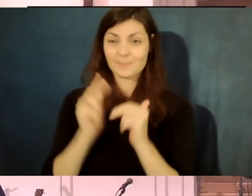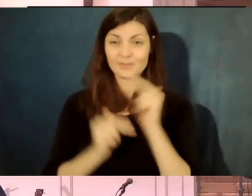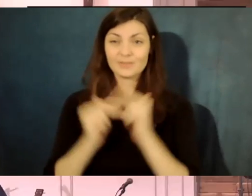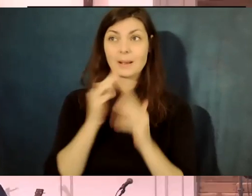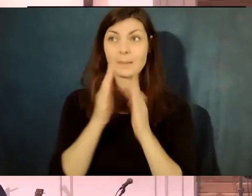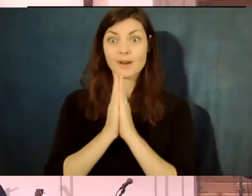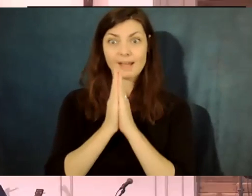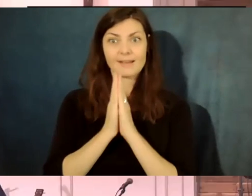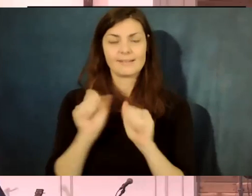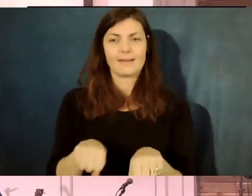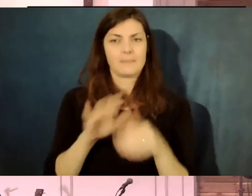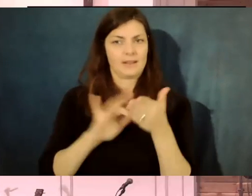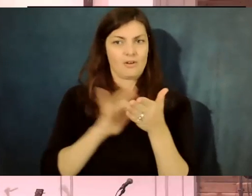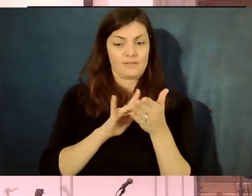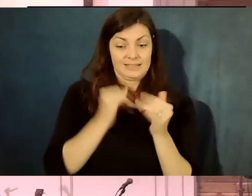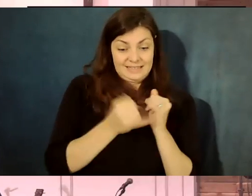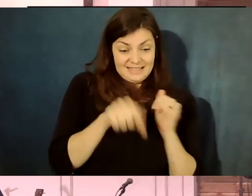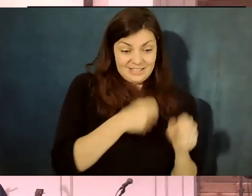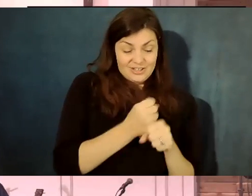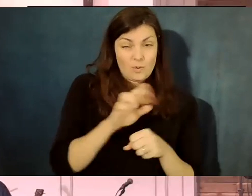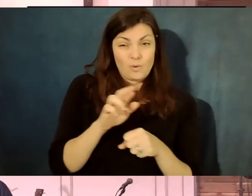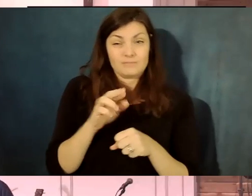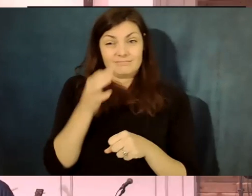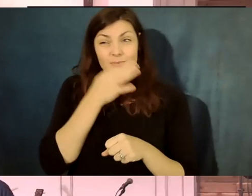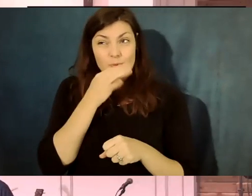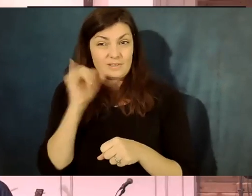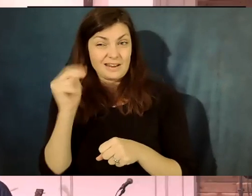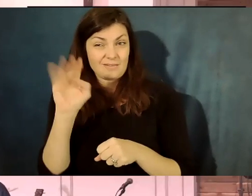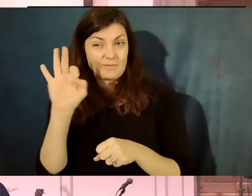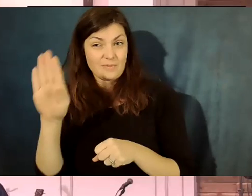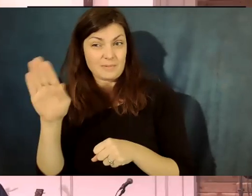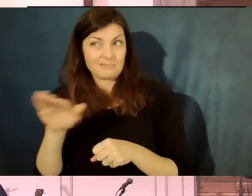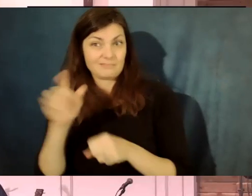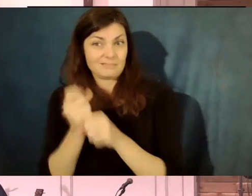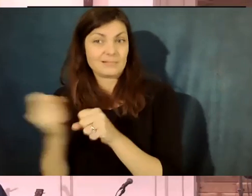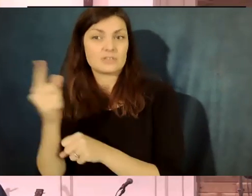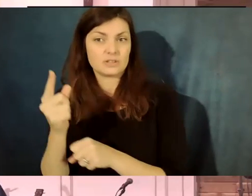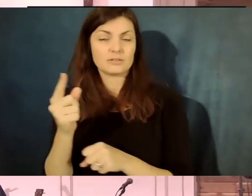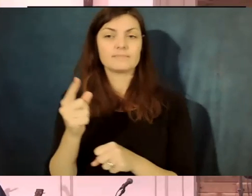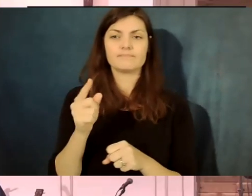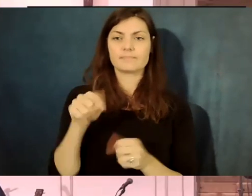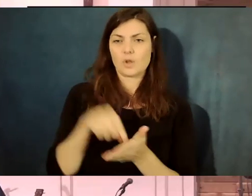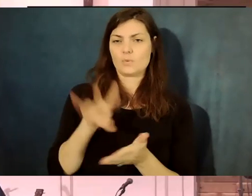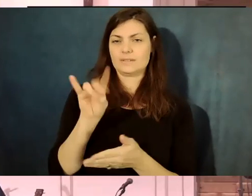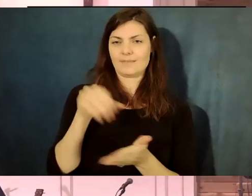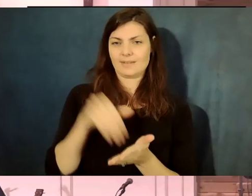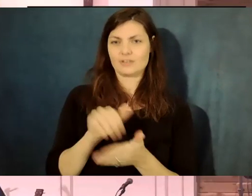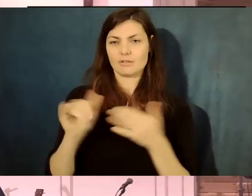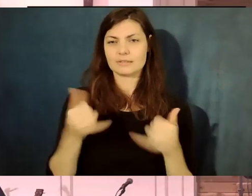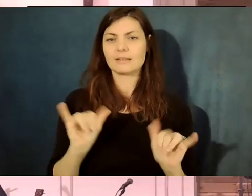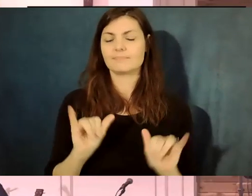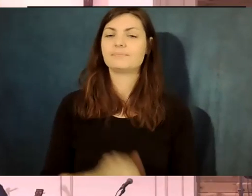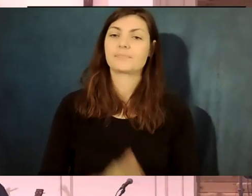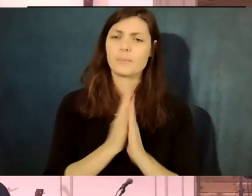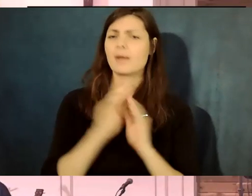off either the end of this year or early next year. So be praying about that. If you have a Bible, you can turn to Exodus